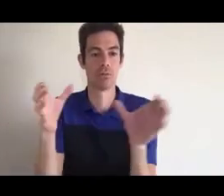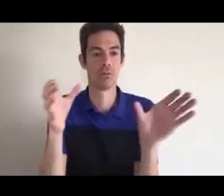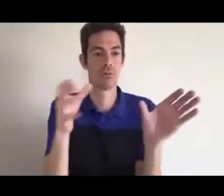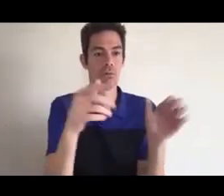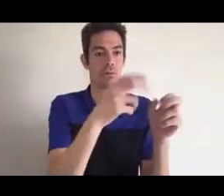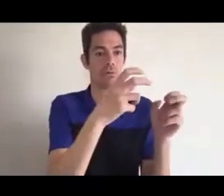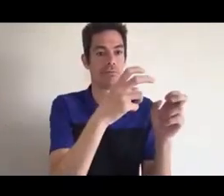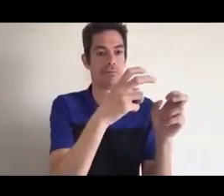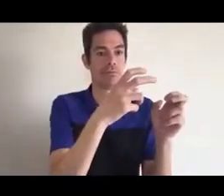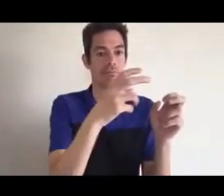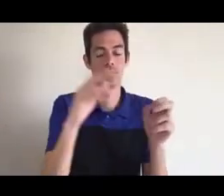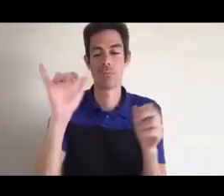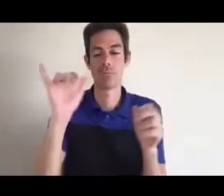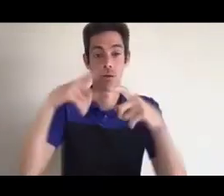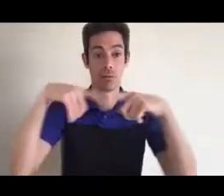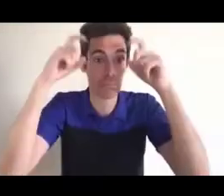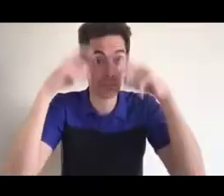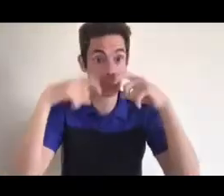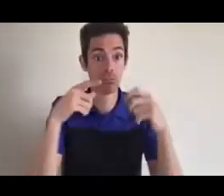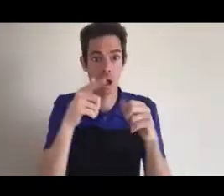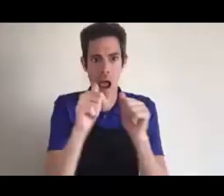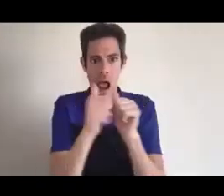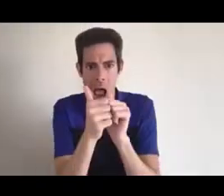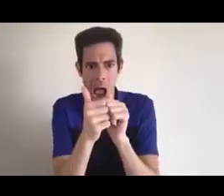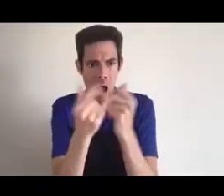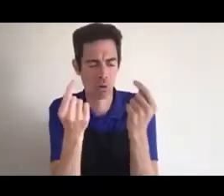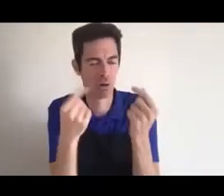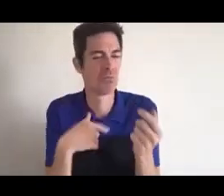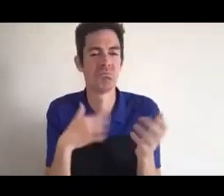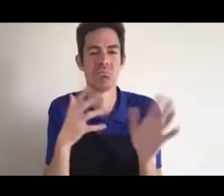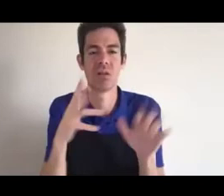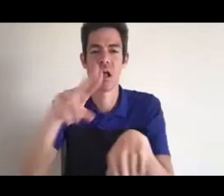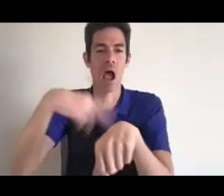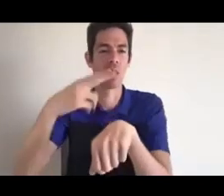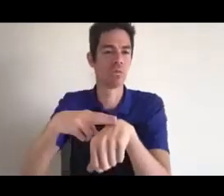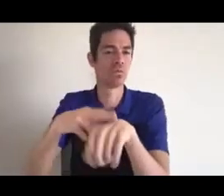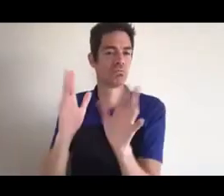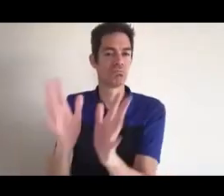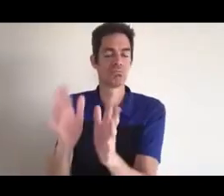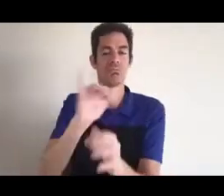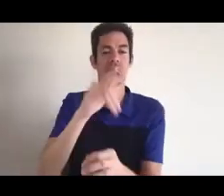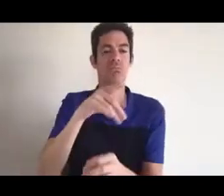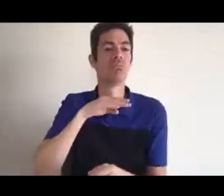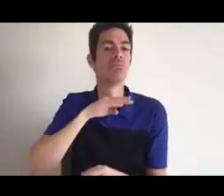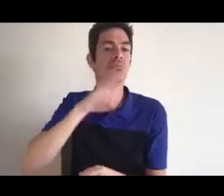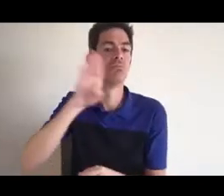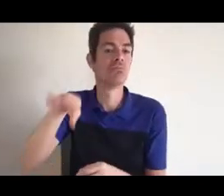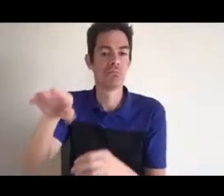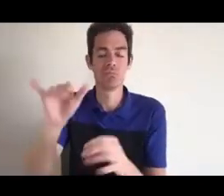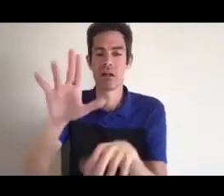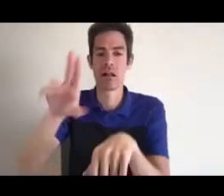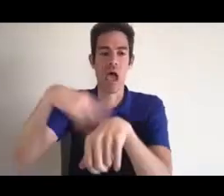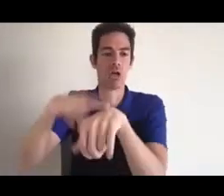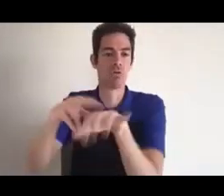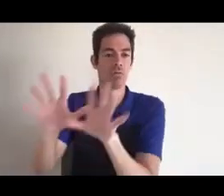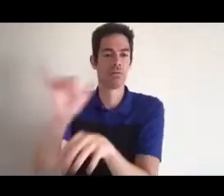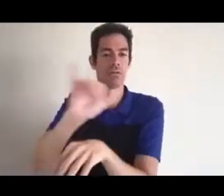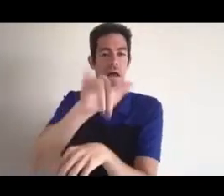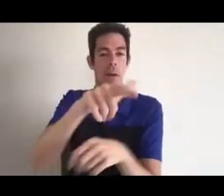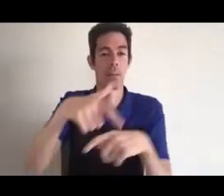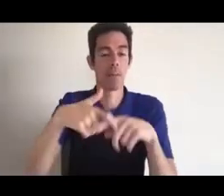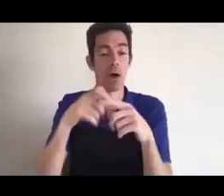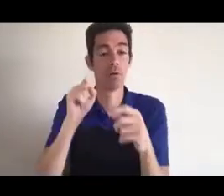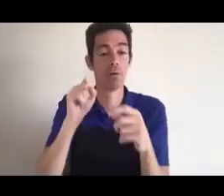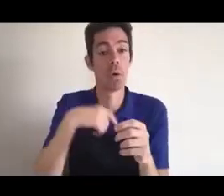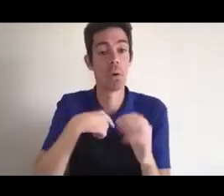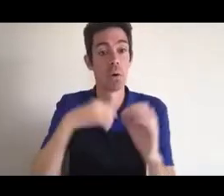into the native category. So like the eyebrow raise or the how, I think that's just kind of a natural thing. We do that